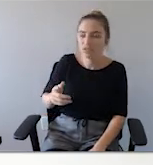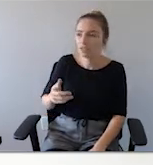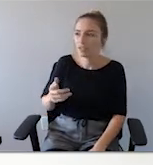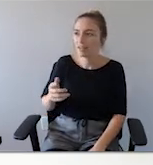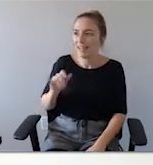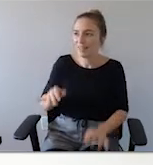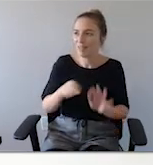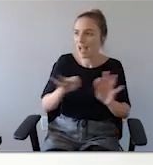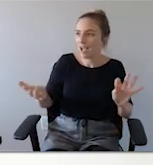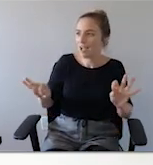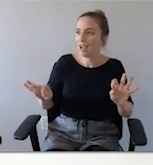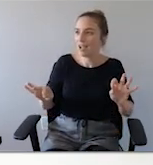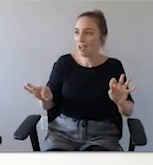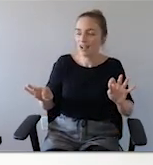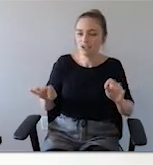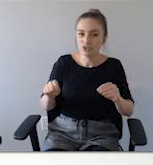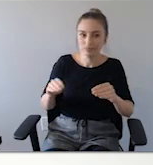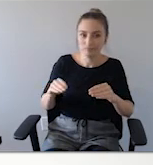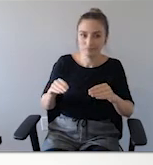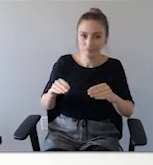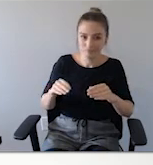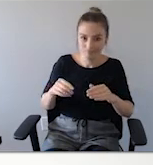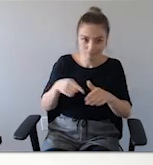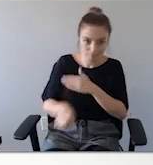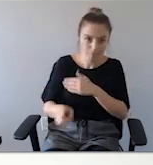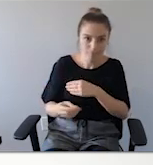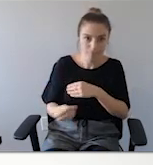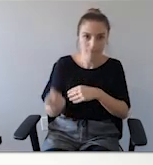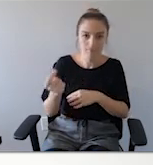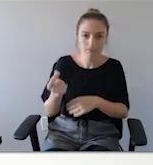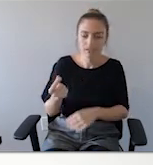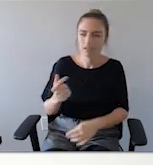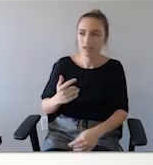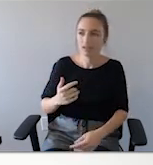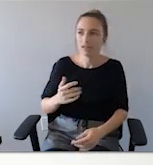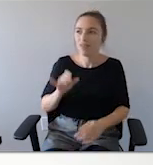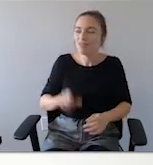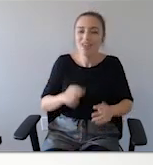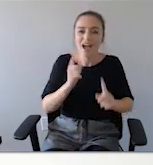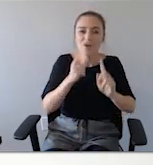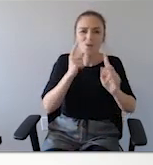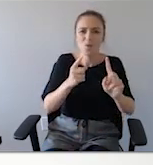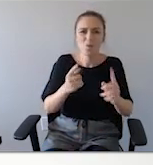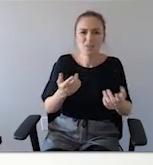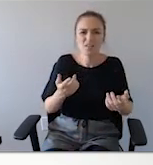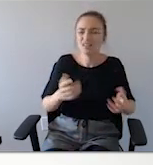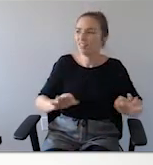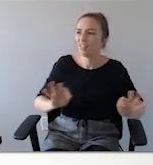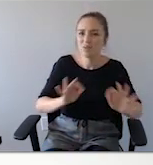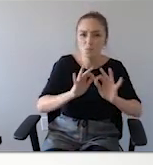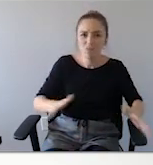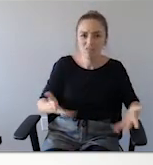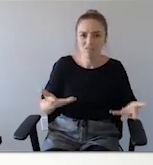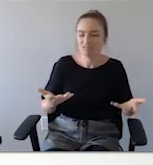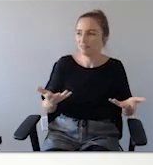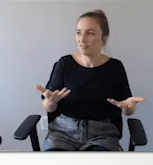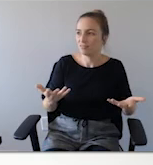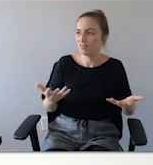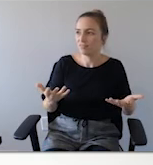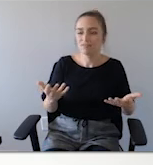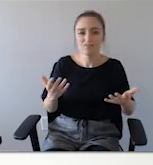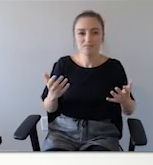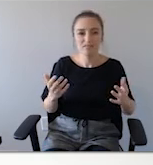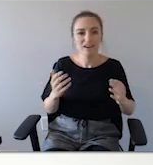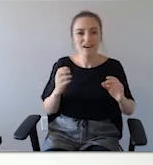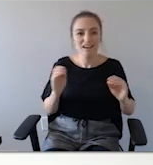that goal. That goal is meaningless to her. I got nothing functional out of that